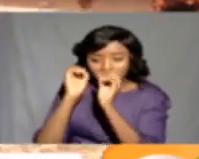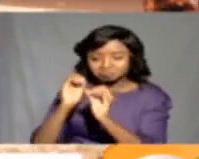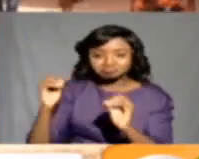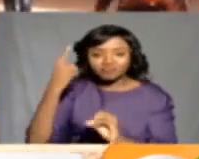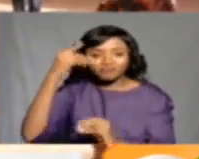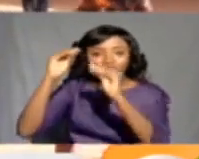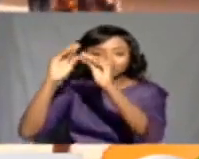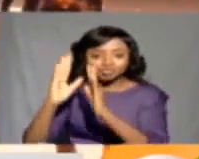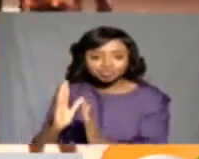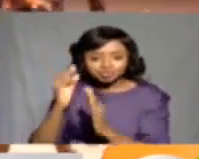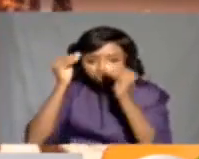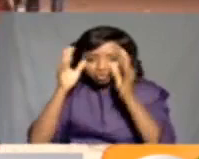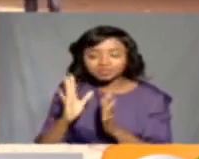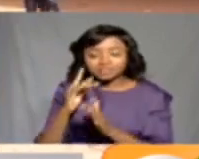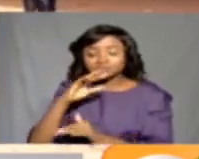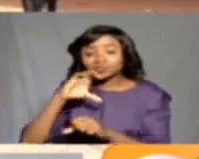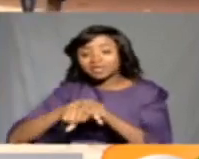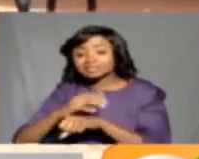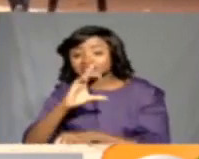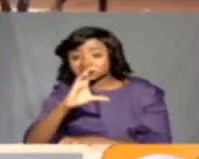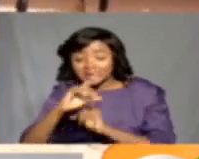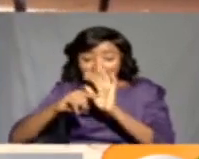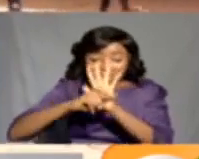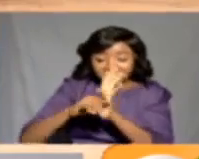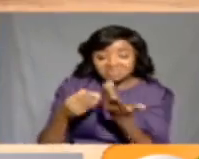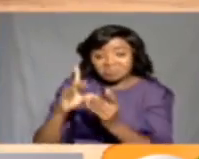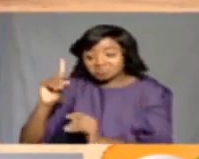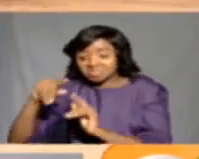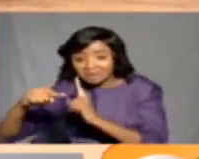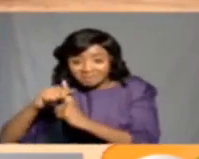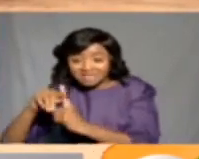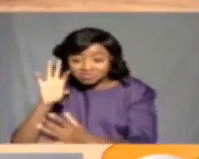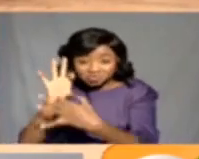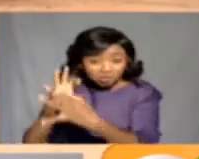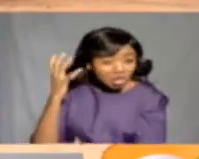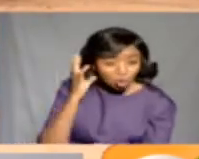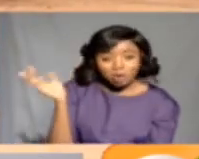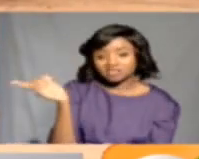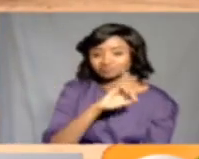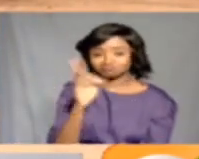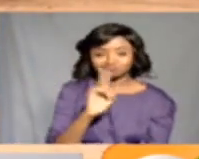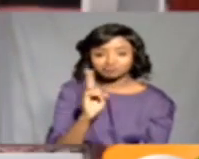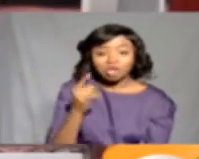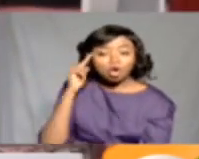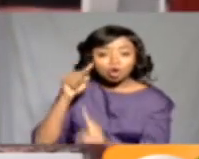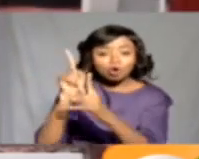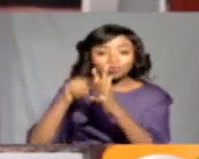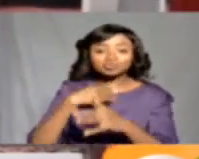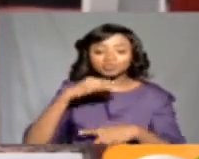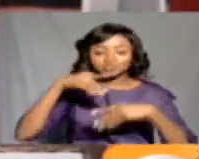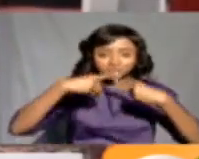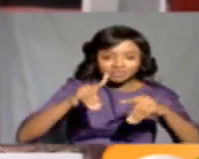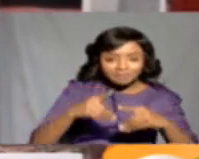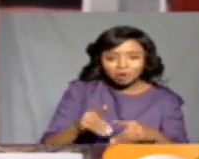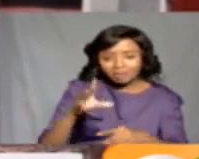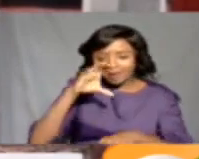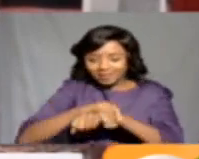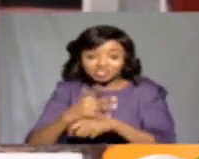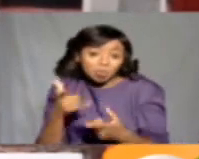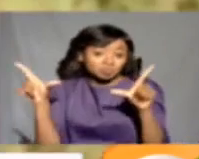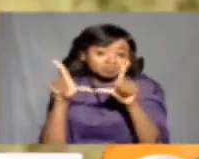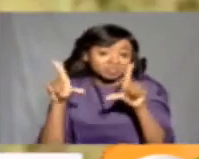who scored C- and D+ joining teacher training colleges across the country to pursue diploma and certificate